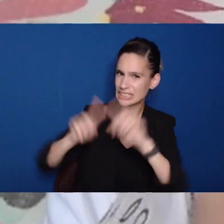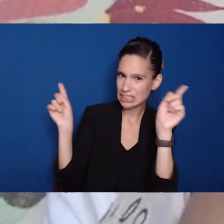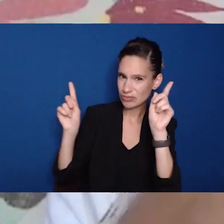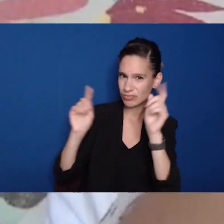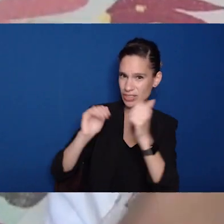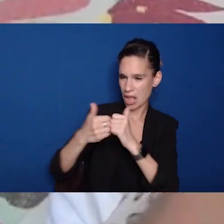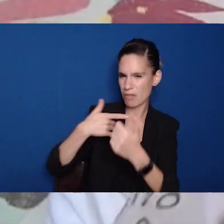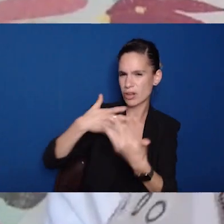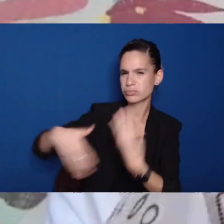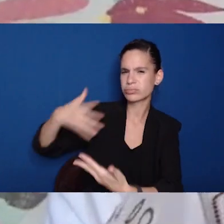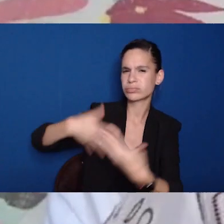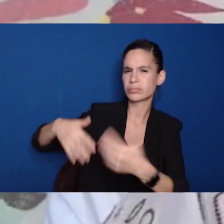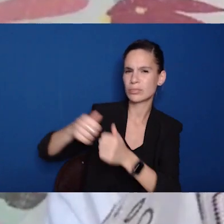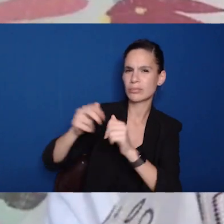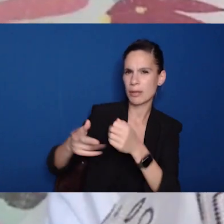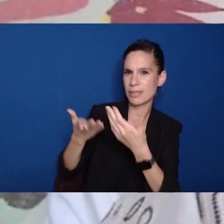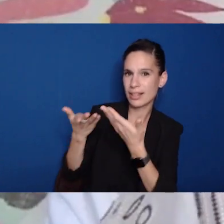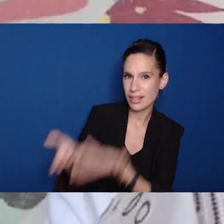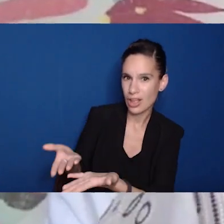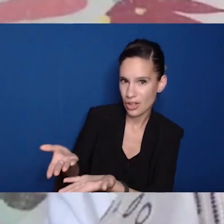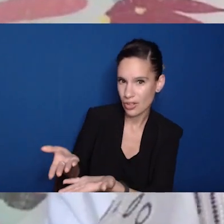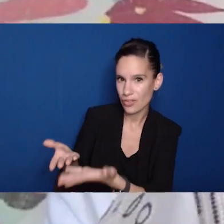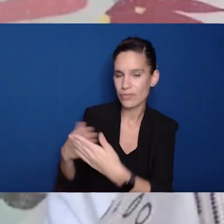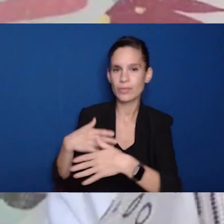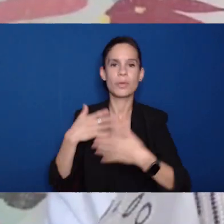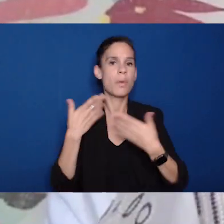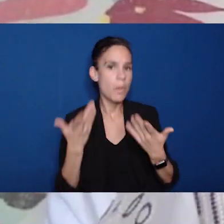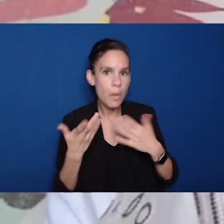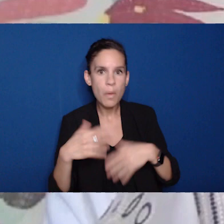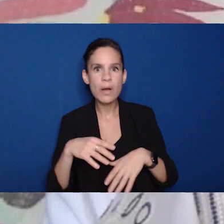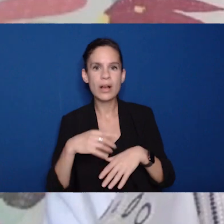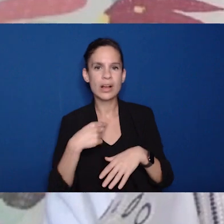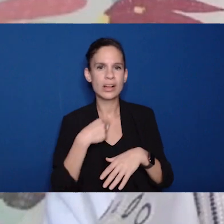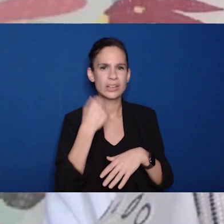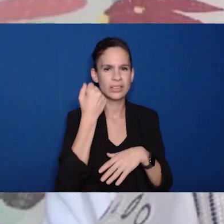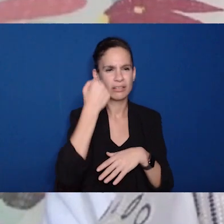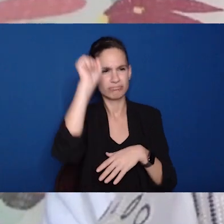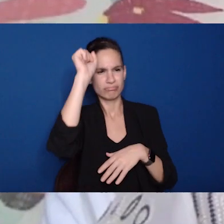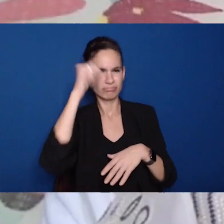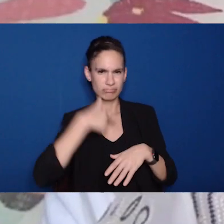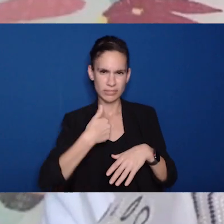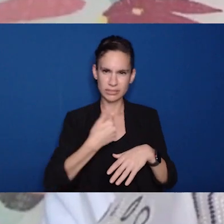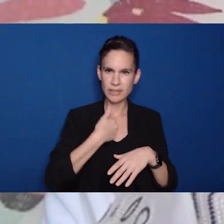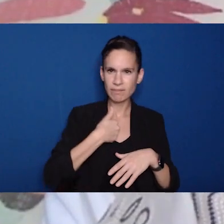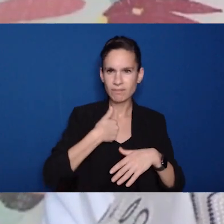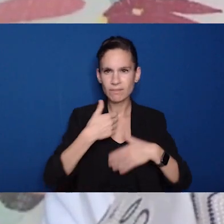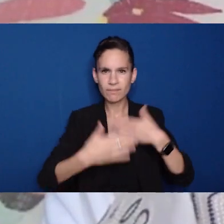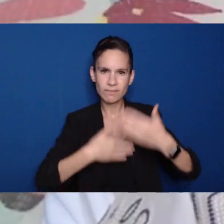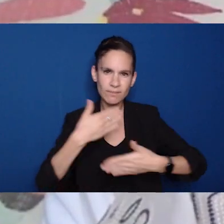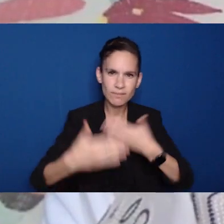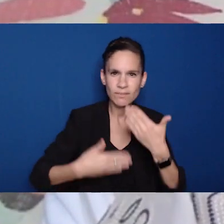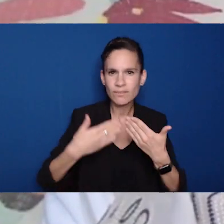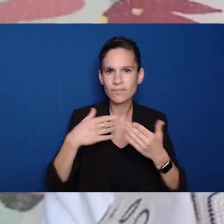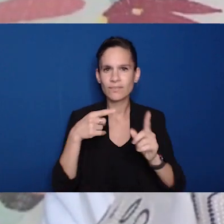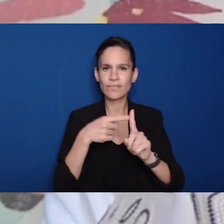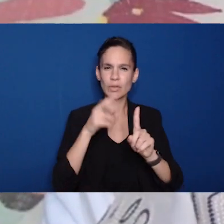of immediacy, being in the moment with people, or radical self-expression,